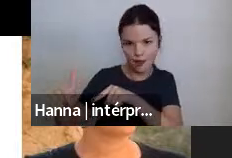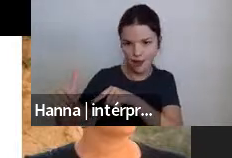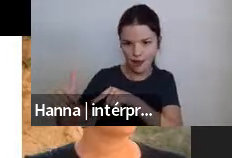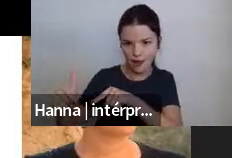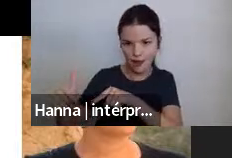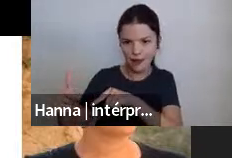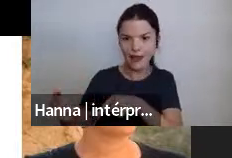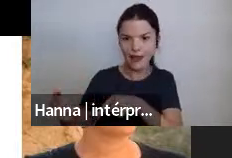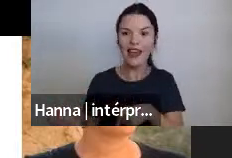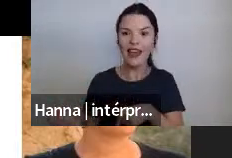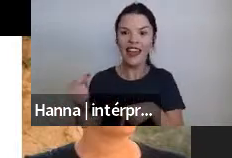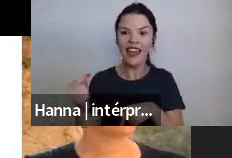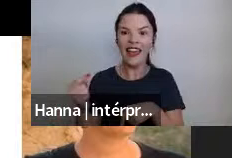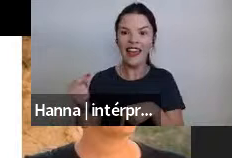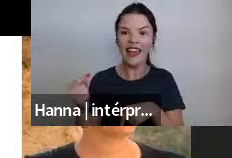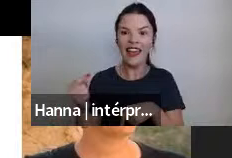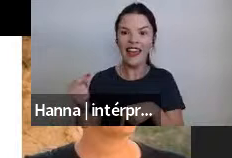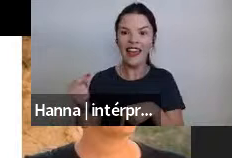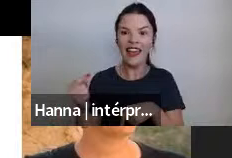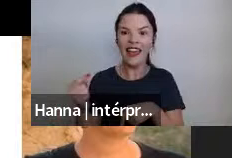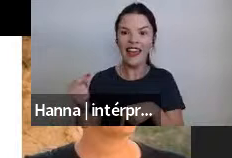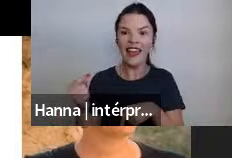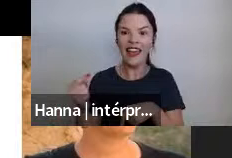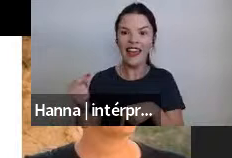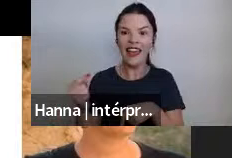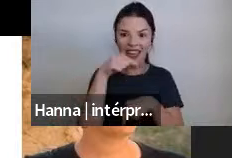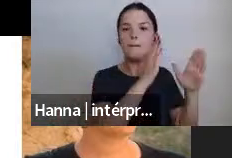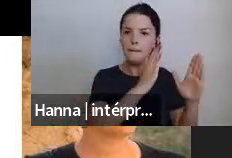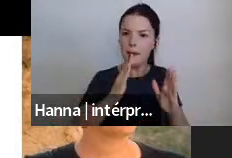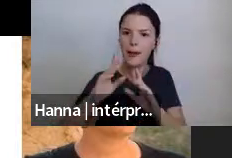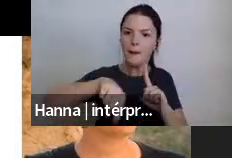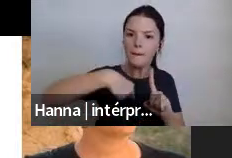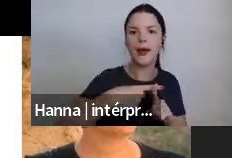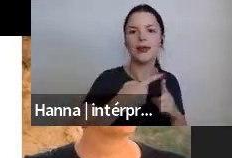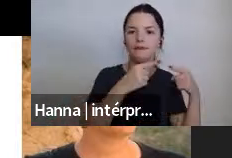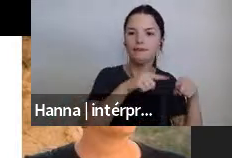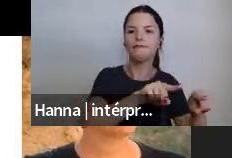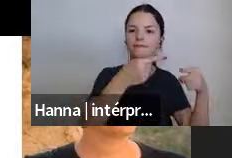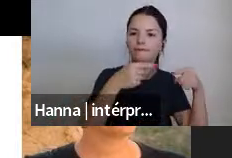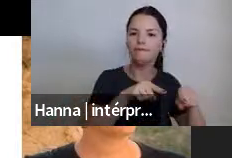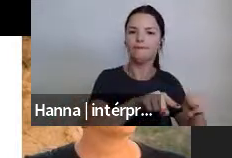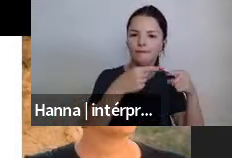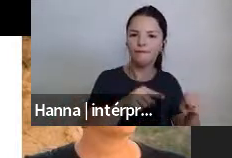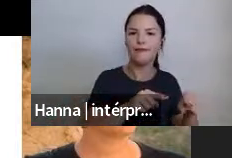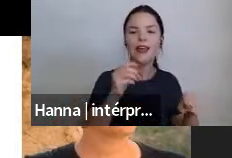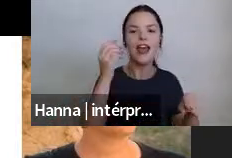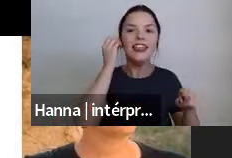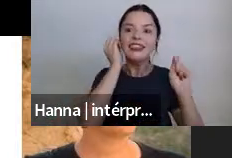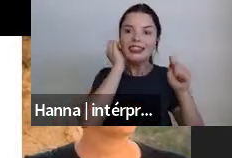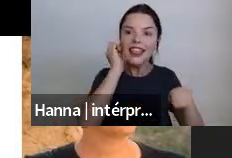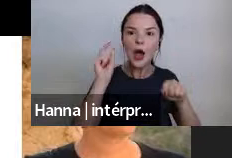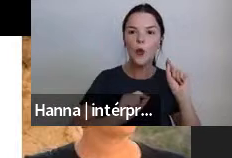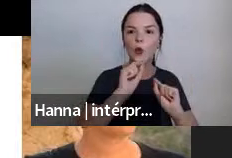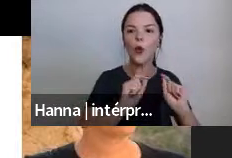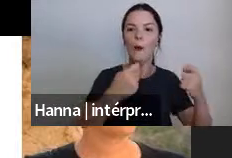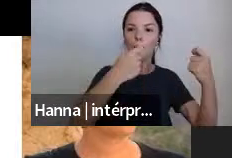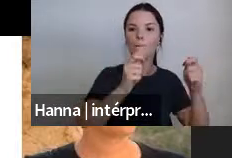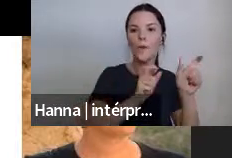compounds in which morphemes are produced at the same time,